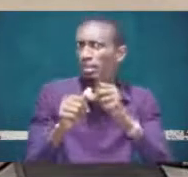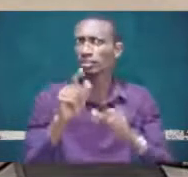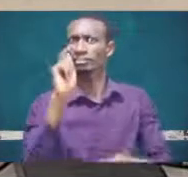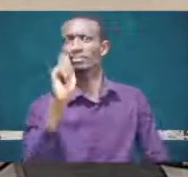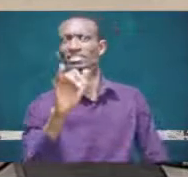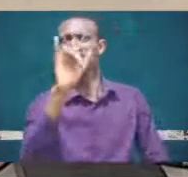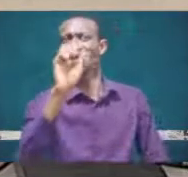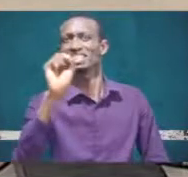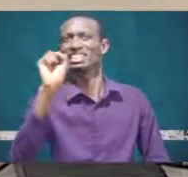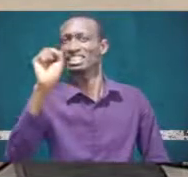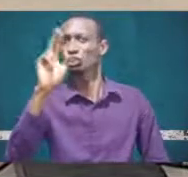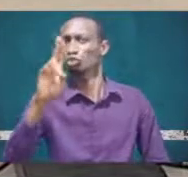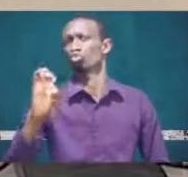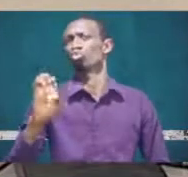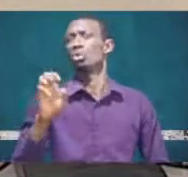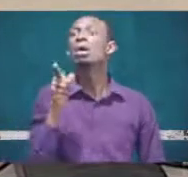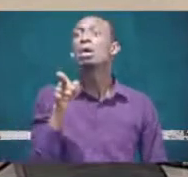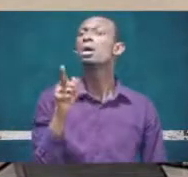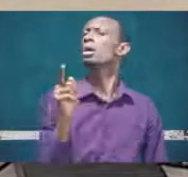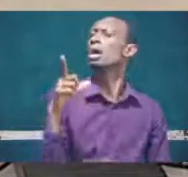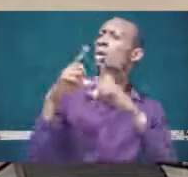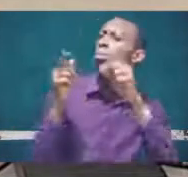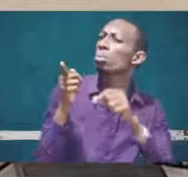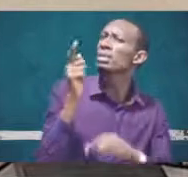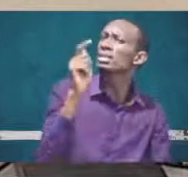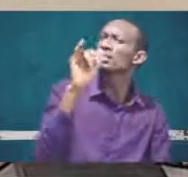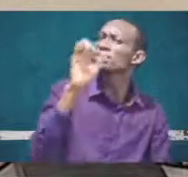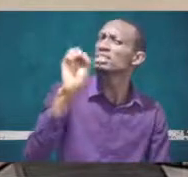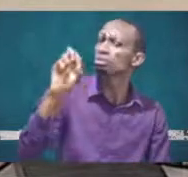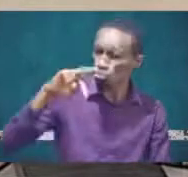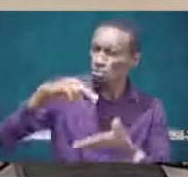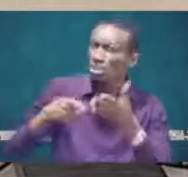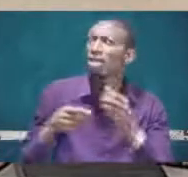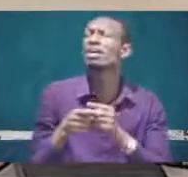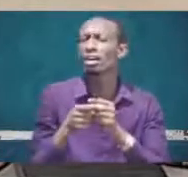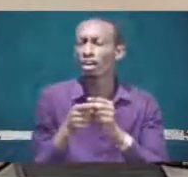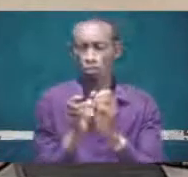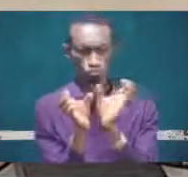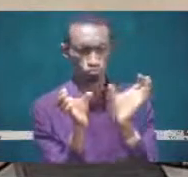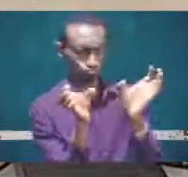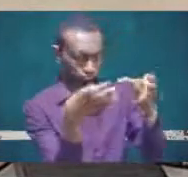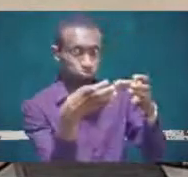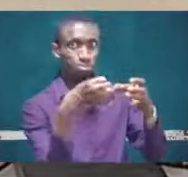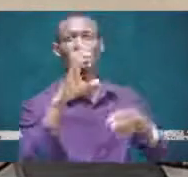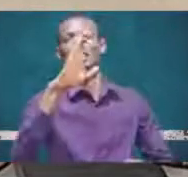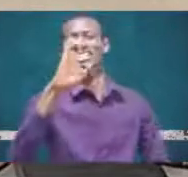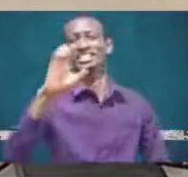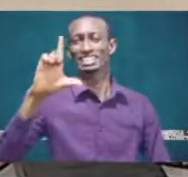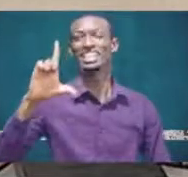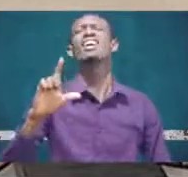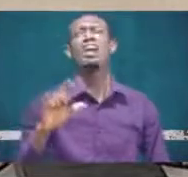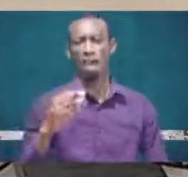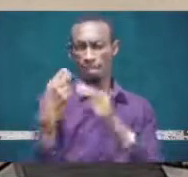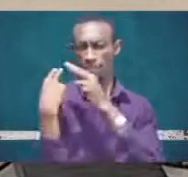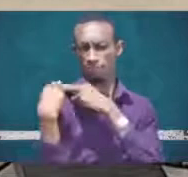tissues, and a tissue is a group of similar cells which are specialized to perform a